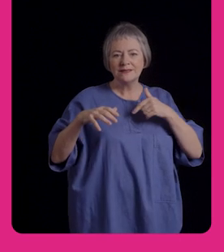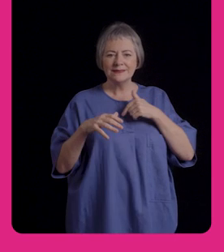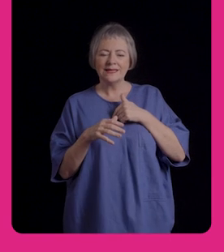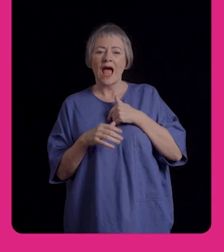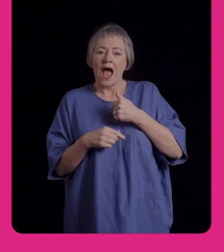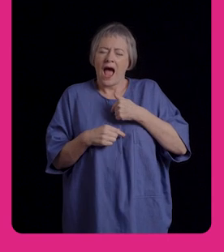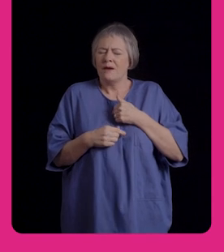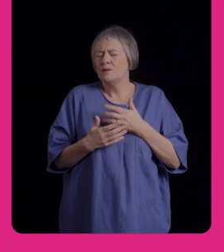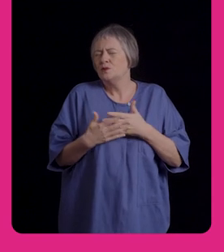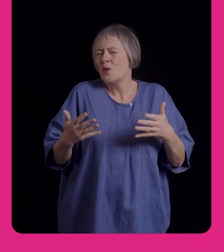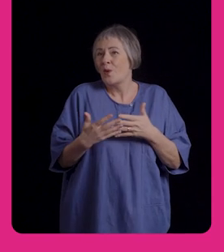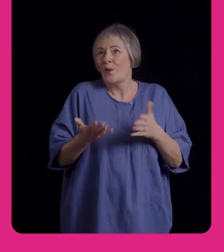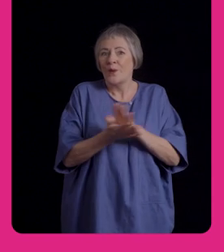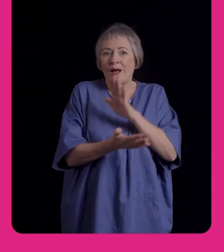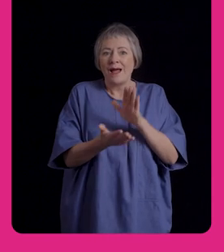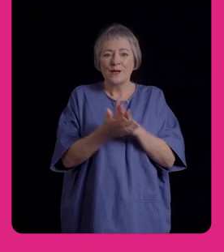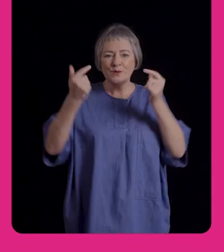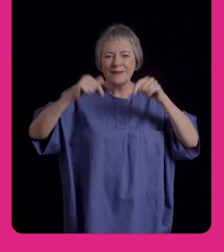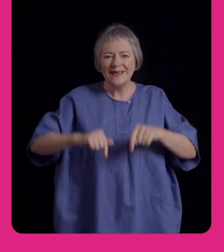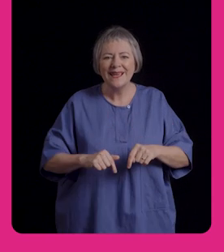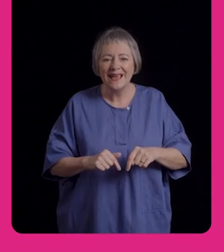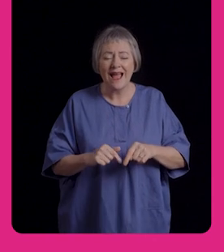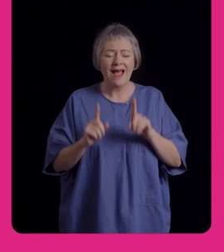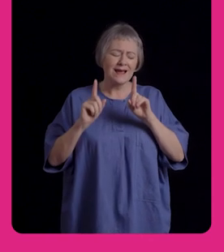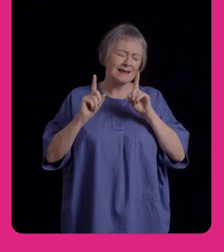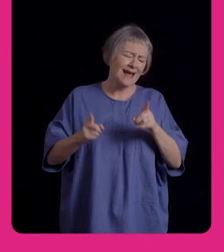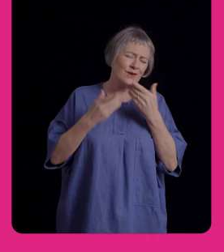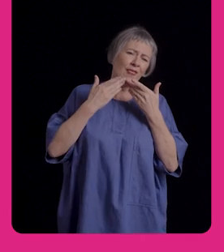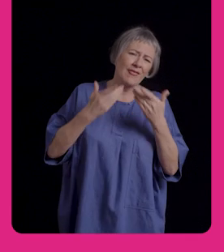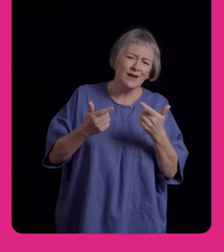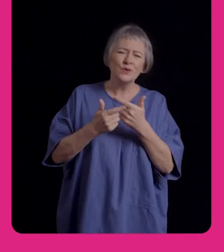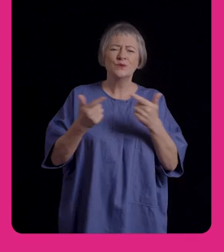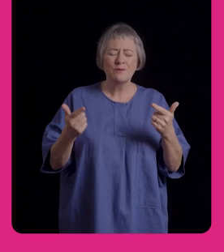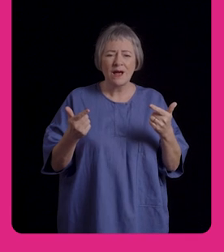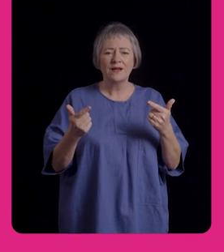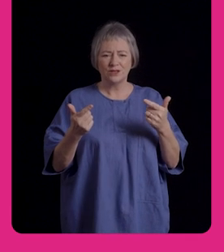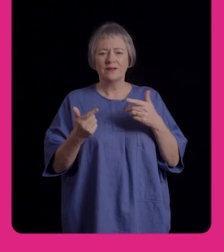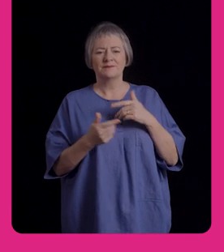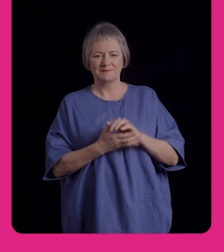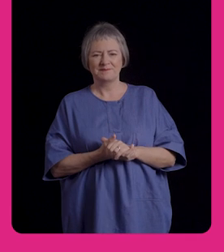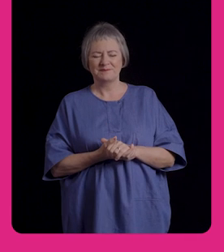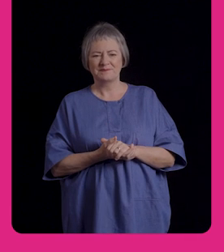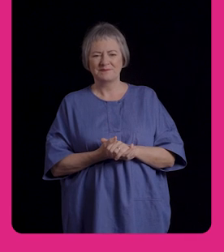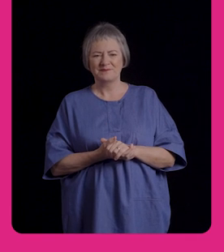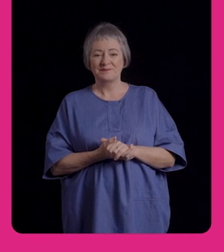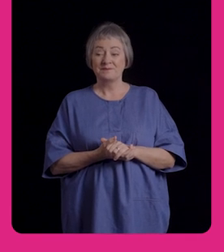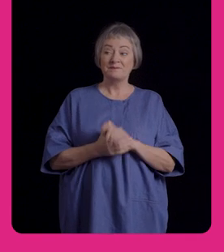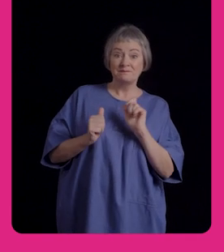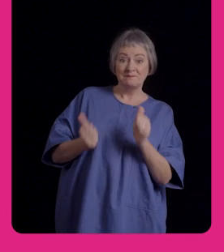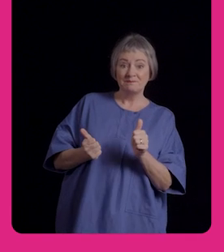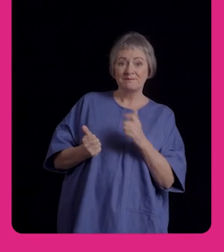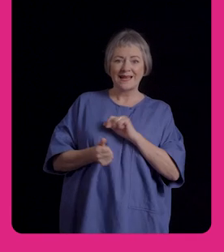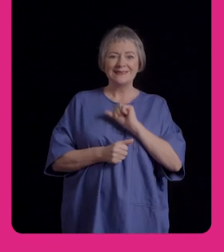Takeda. And I am so delighted to be here. And I cannot thank you, Harry, enough, and the Scottish Book Trust.